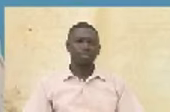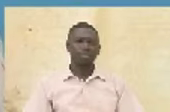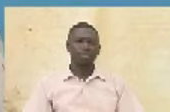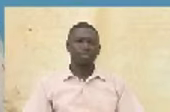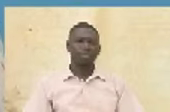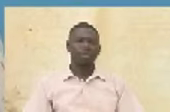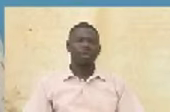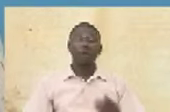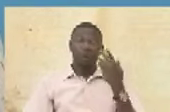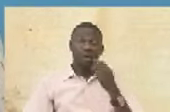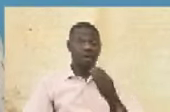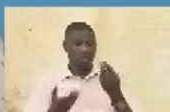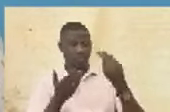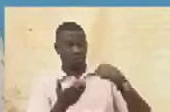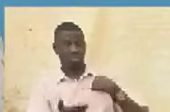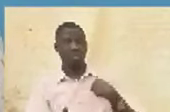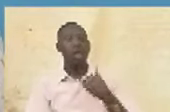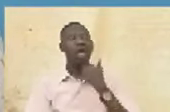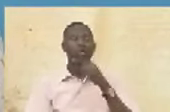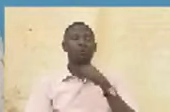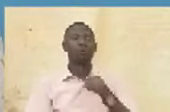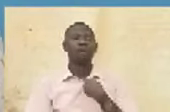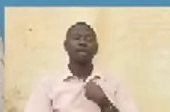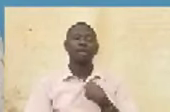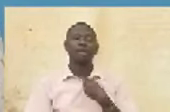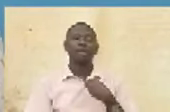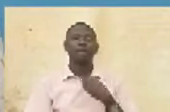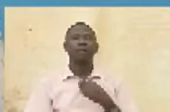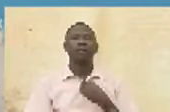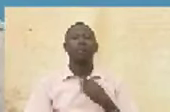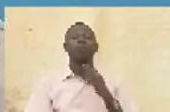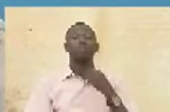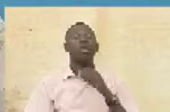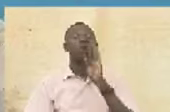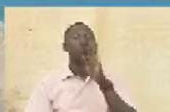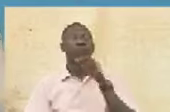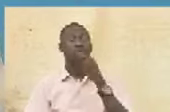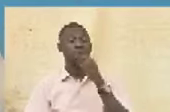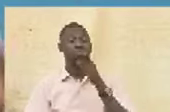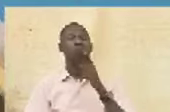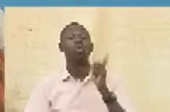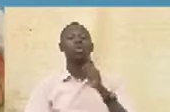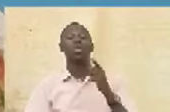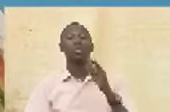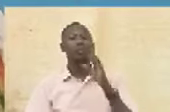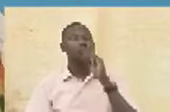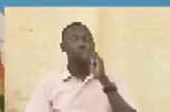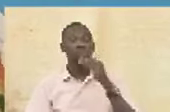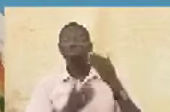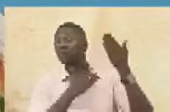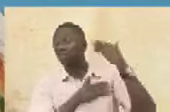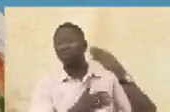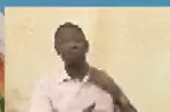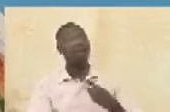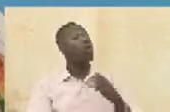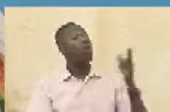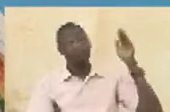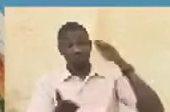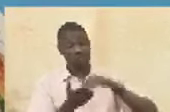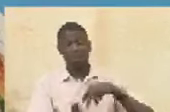they came to me and asked me, I told them, "What I told you is what I stand by up